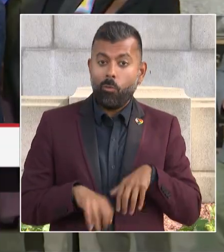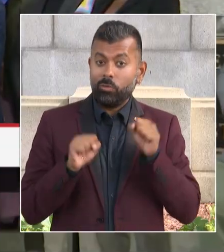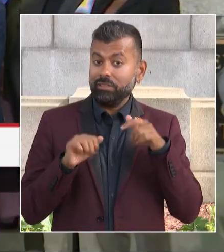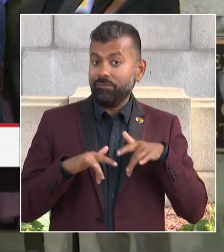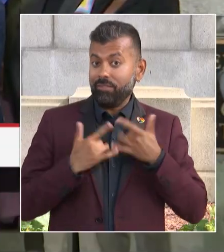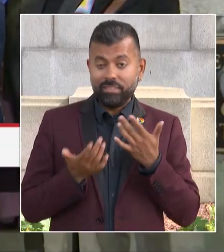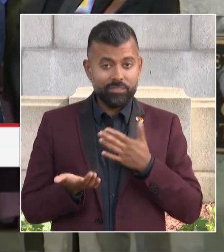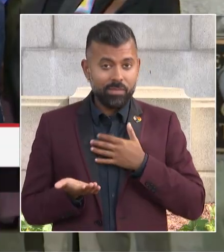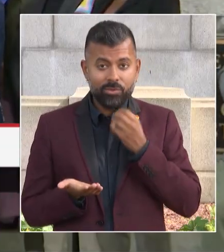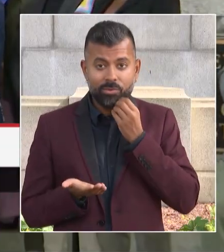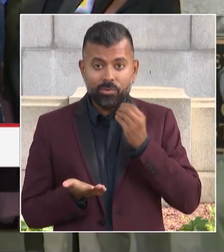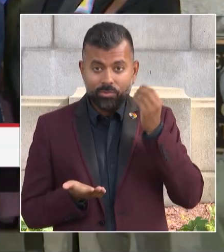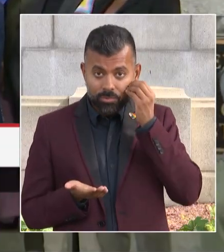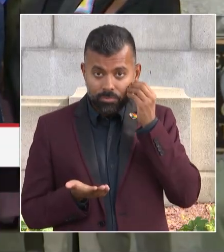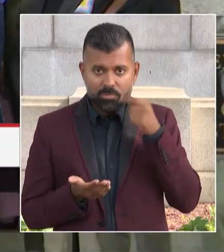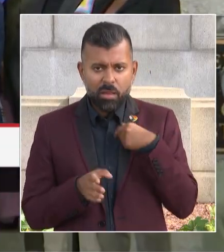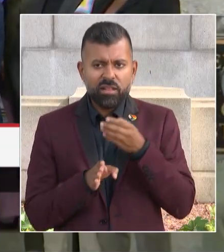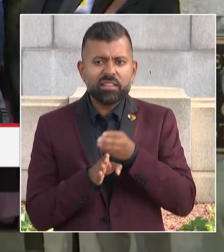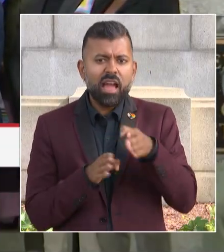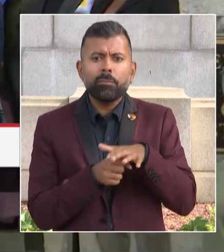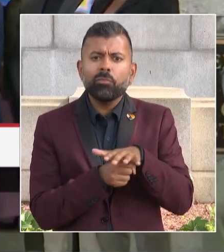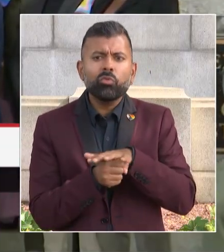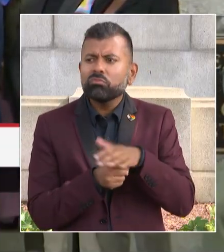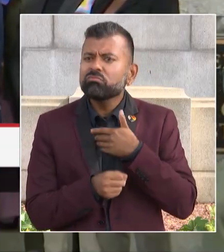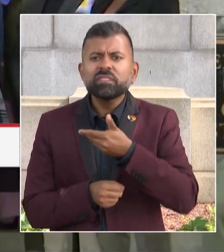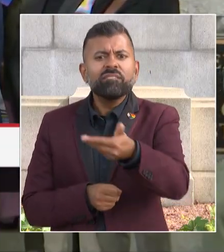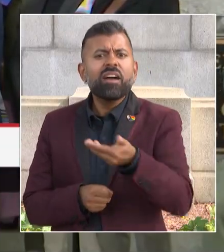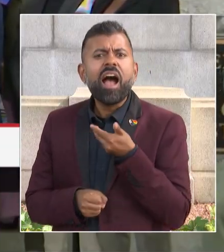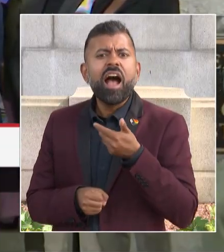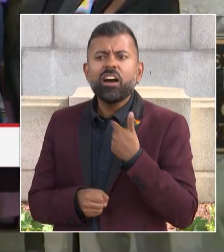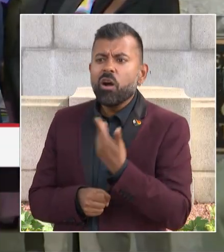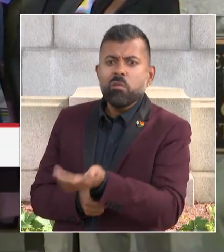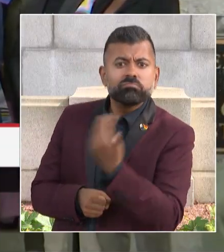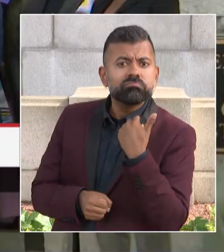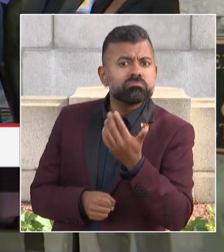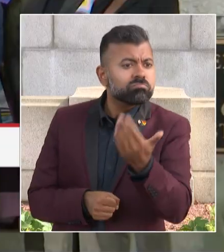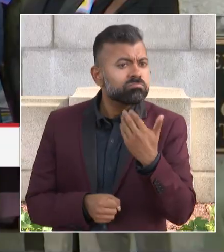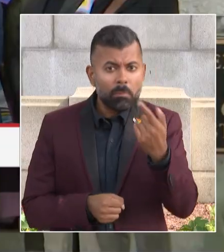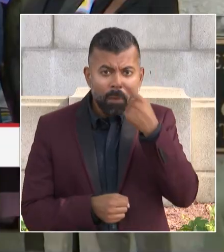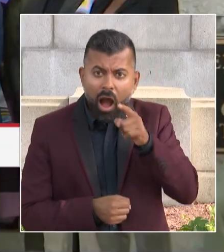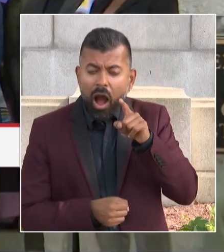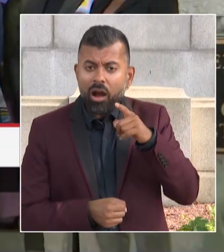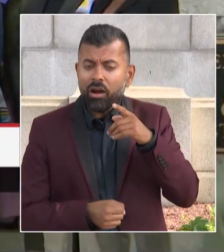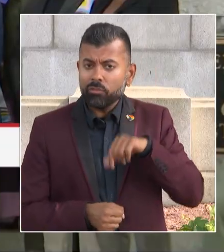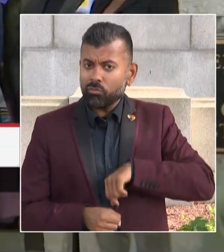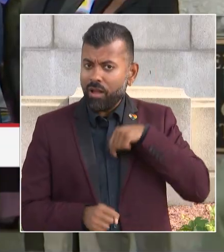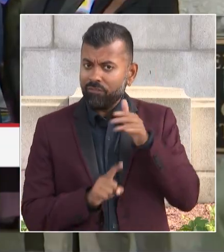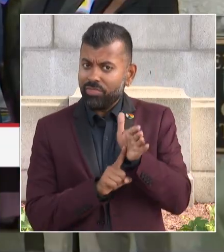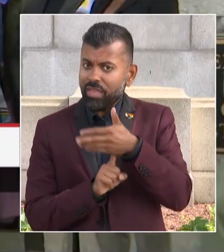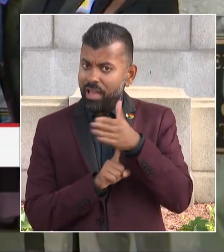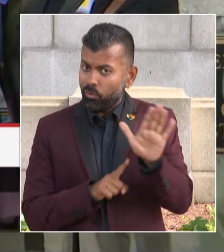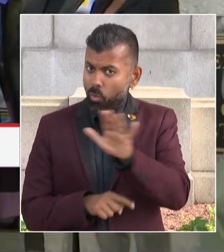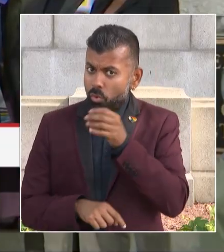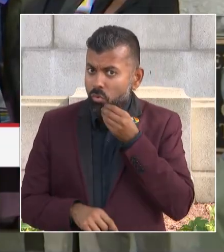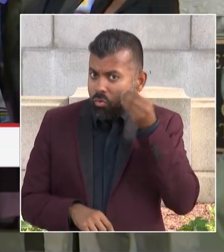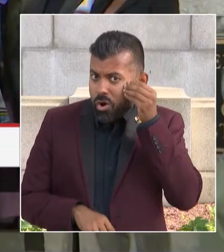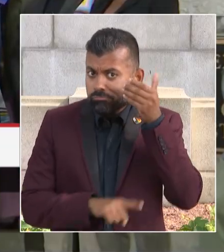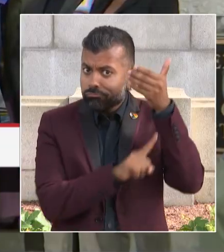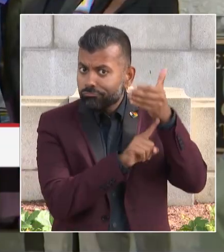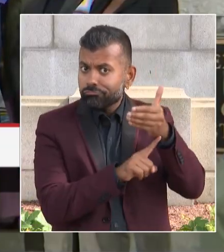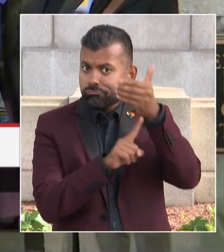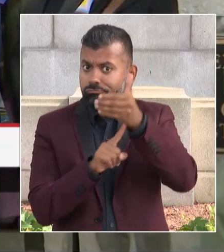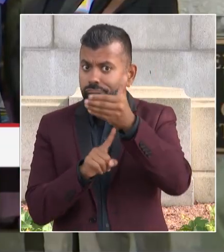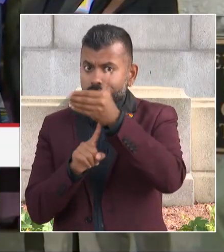my neighbors to put up their pride flags. And every person, almost to a person who came to that